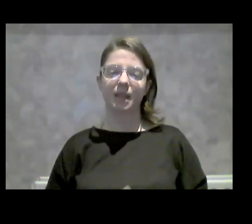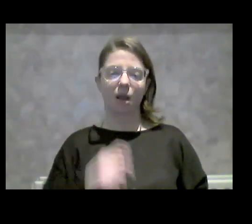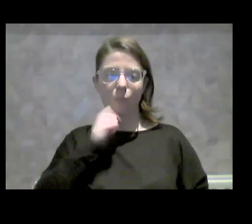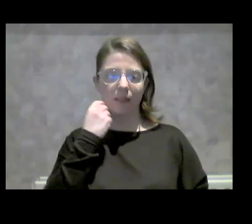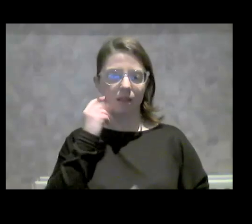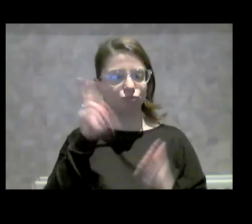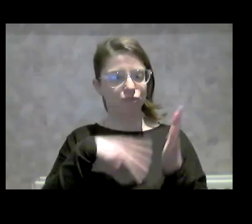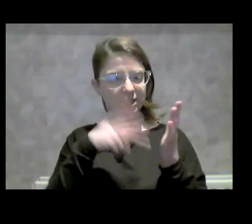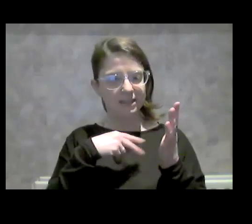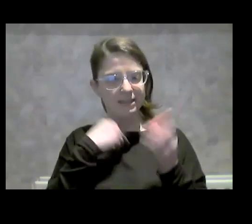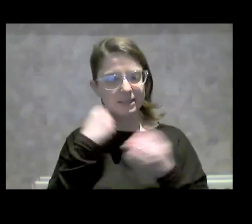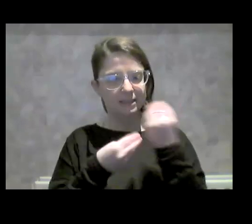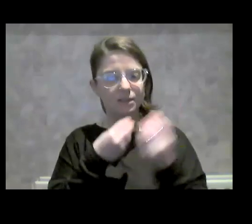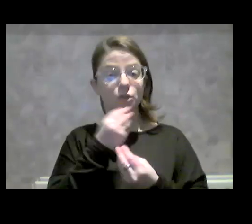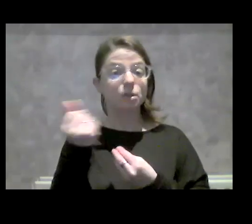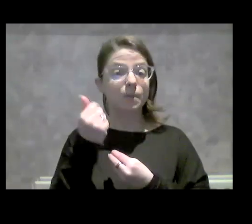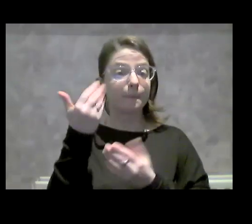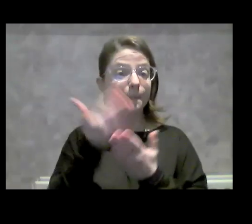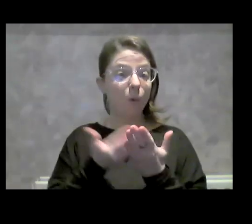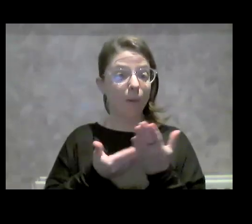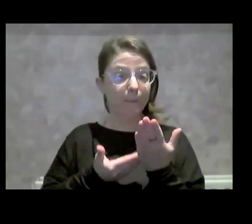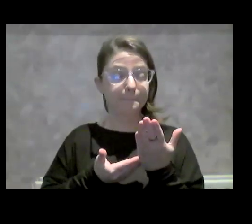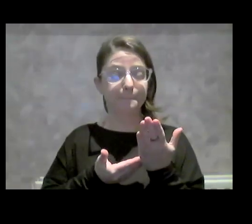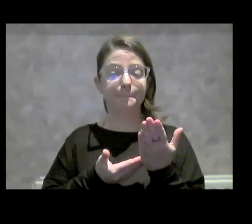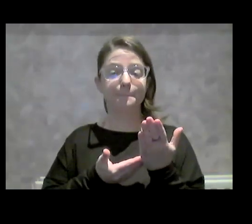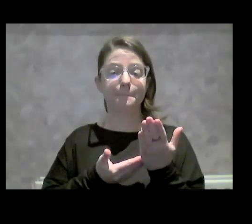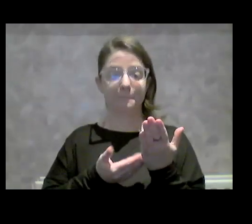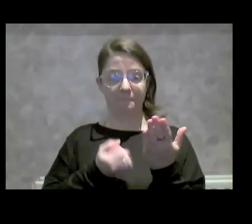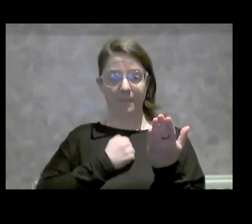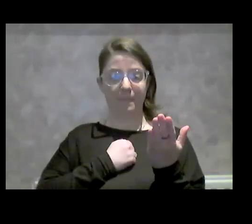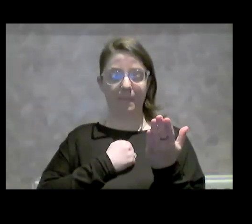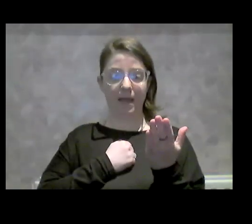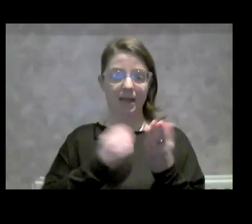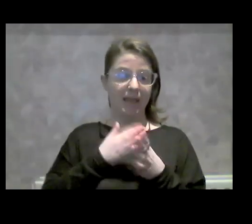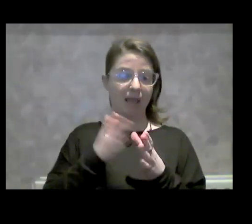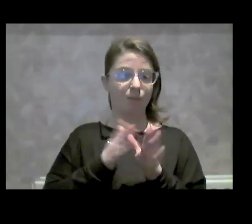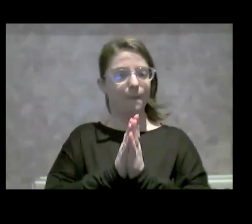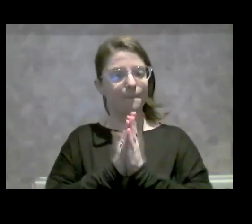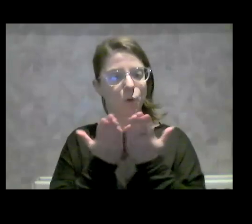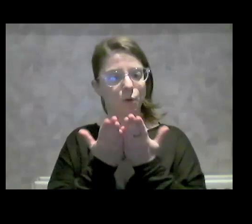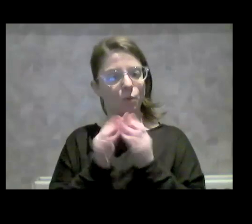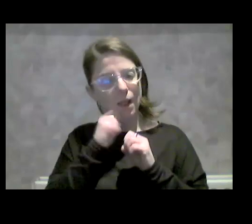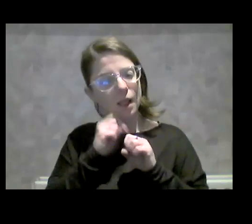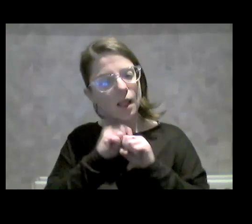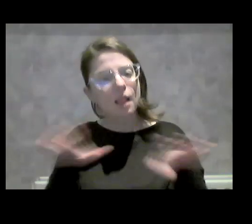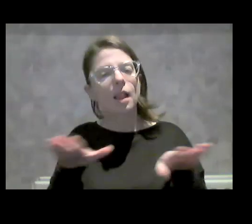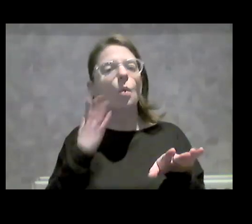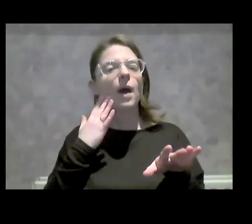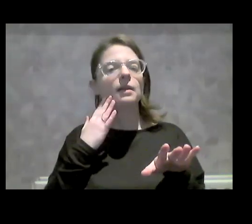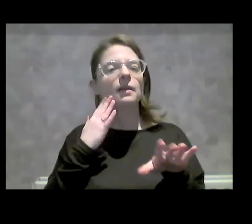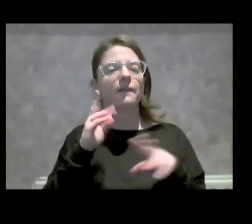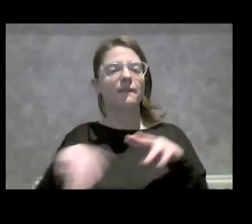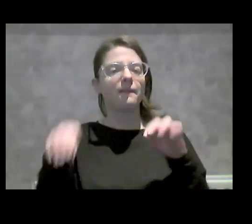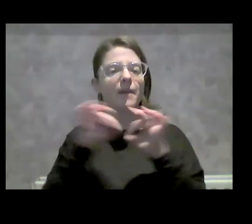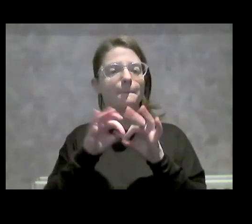you some of the poems for my debut poetry book, which is coming out in the end of Feb. And